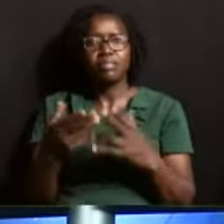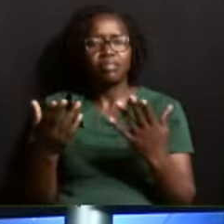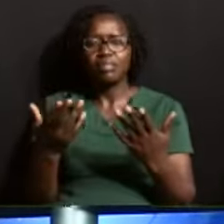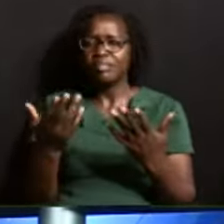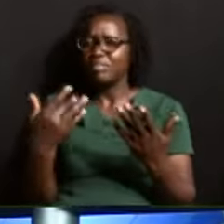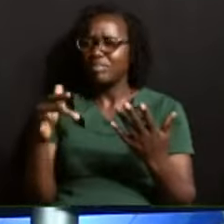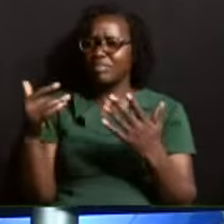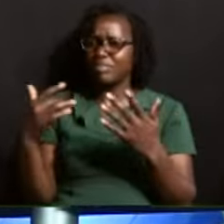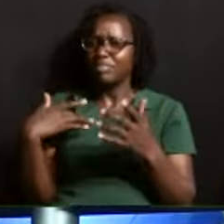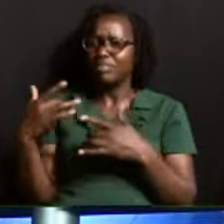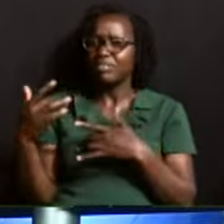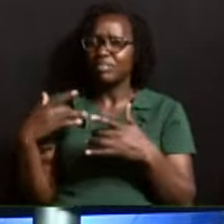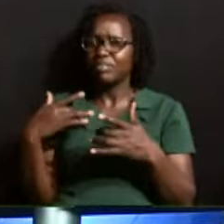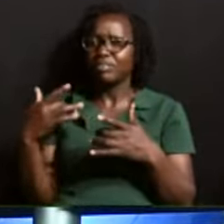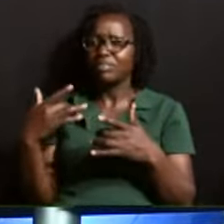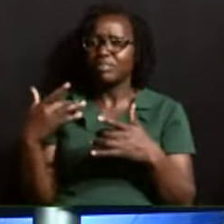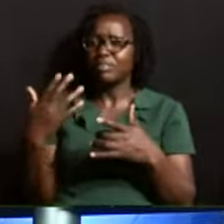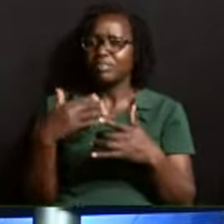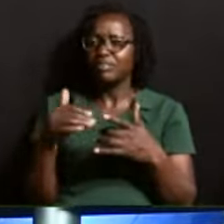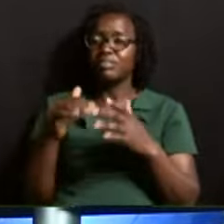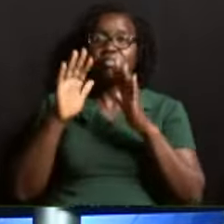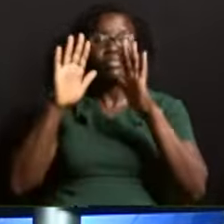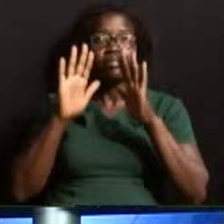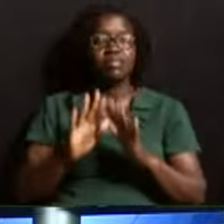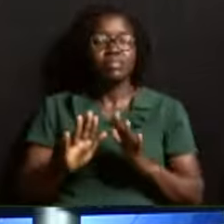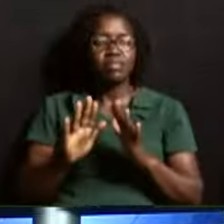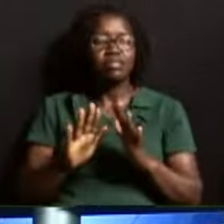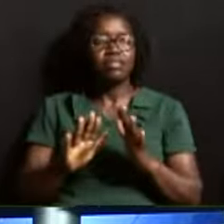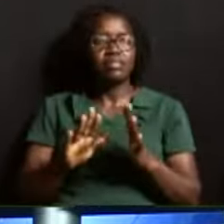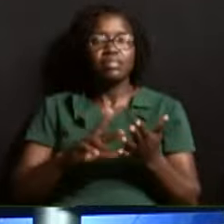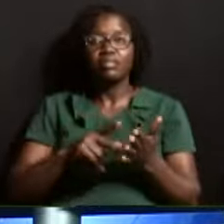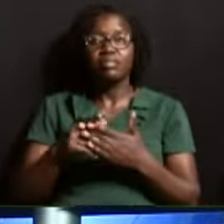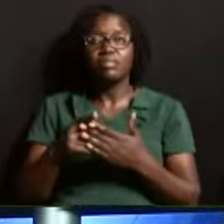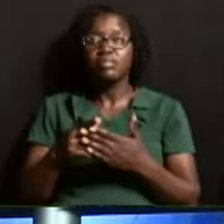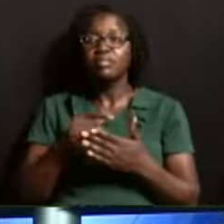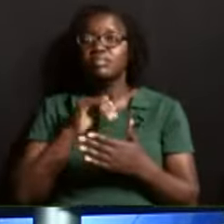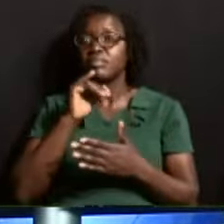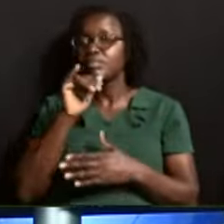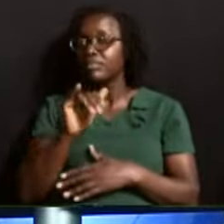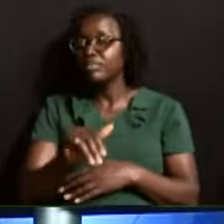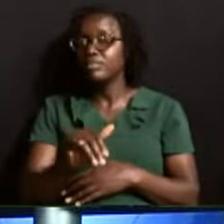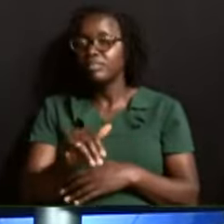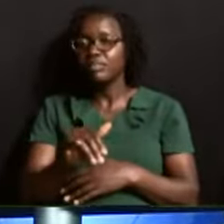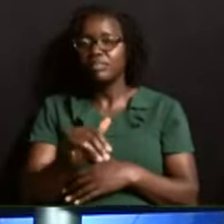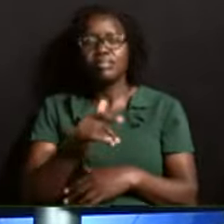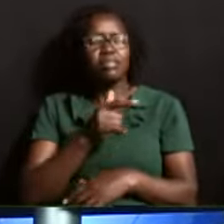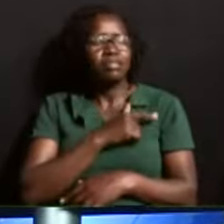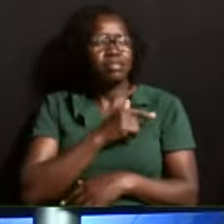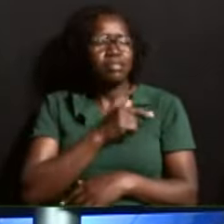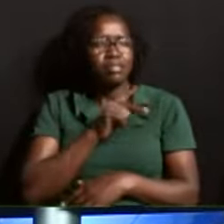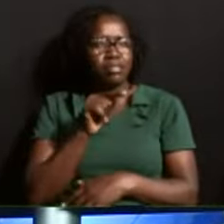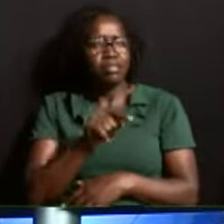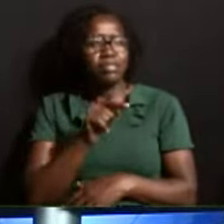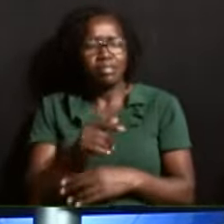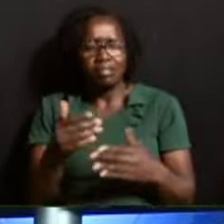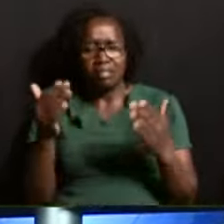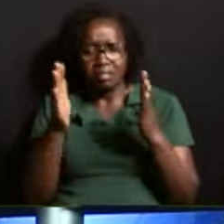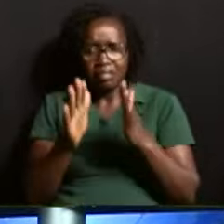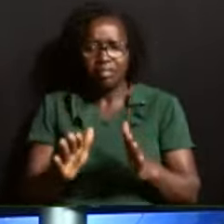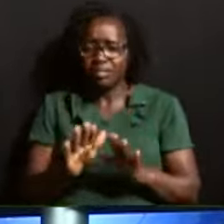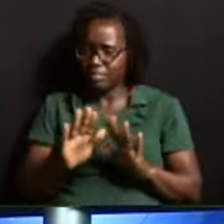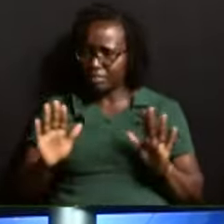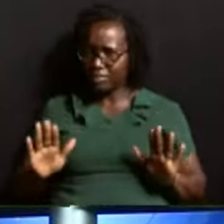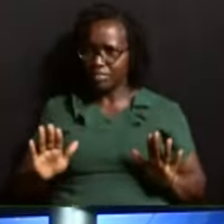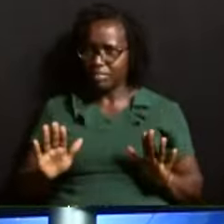are concerned, the important thing is that I love this particular person and we